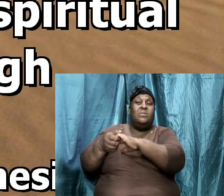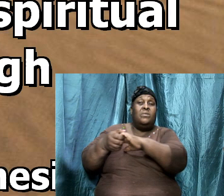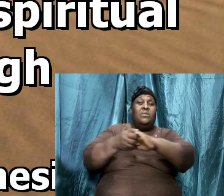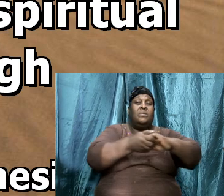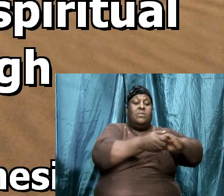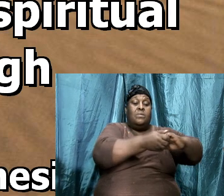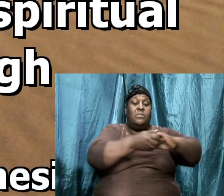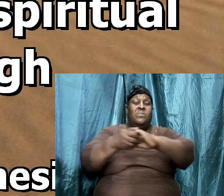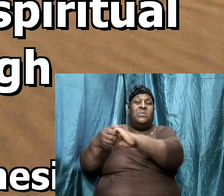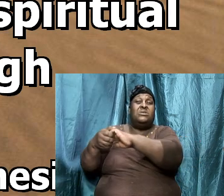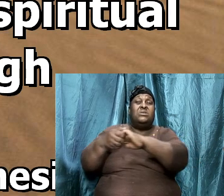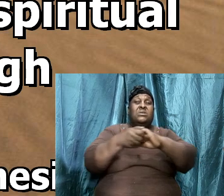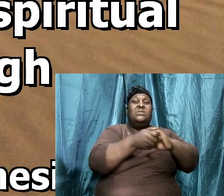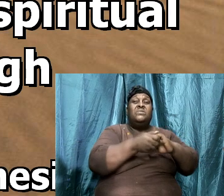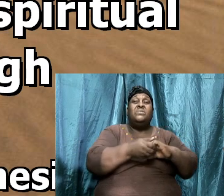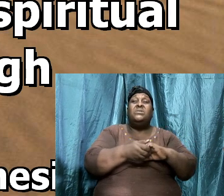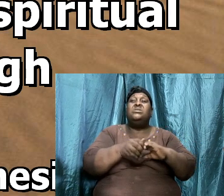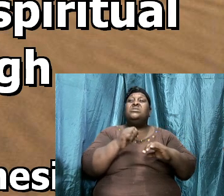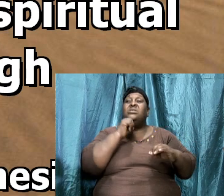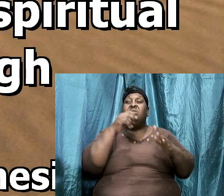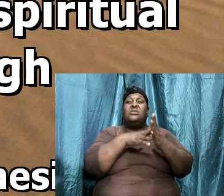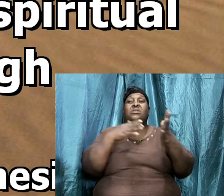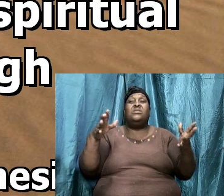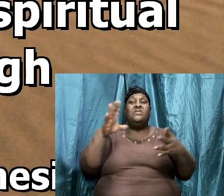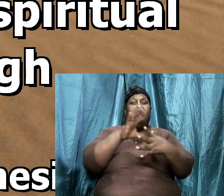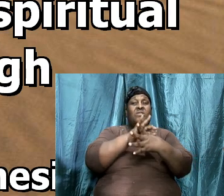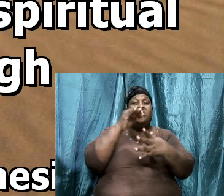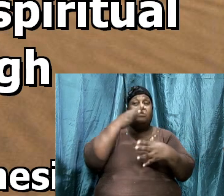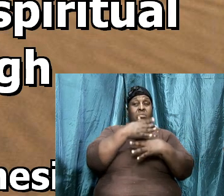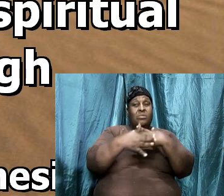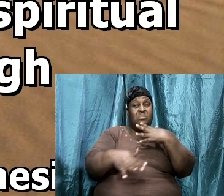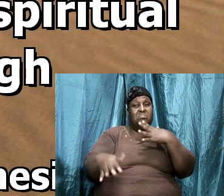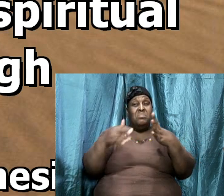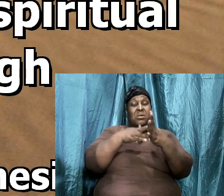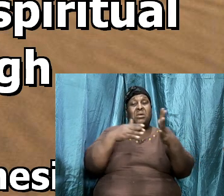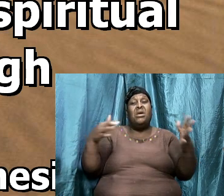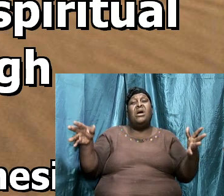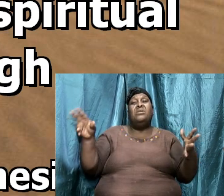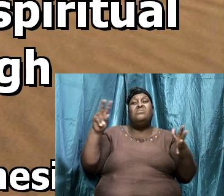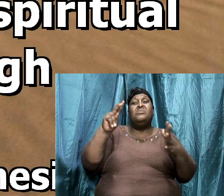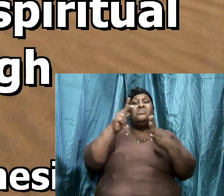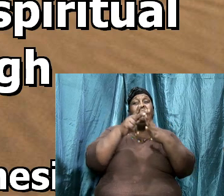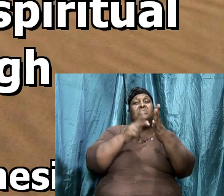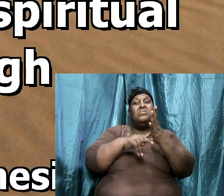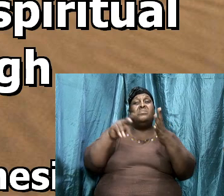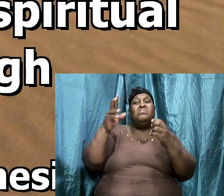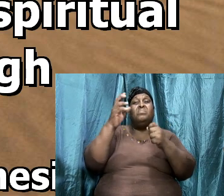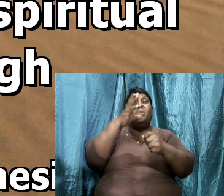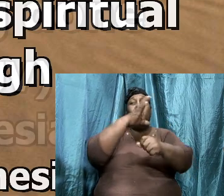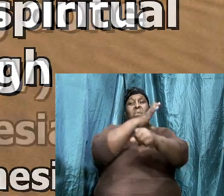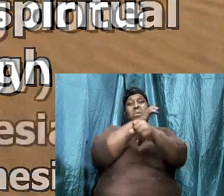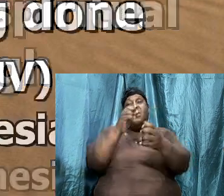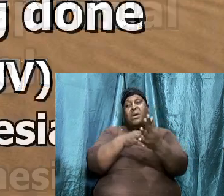rulers of the darkness of this world, against spiritual wickedness in high places.